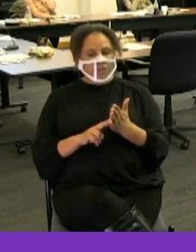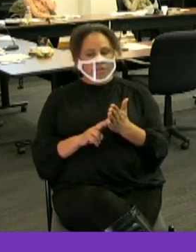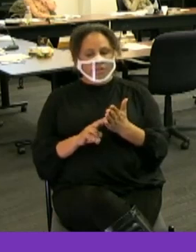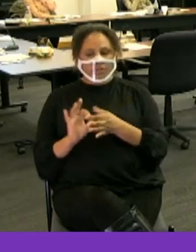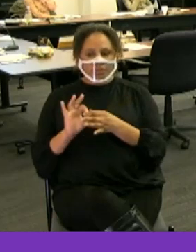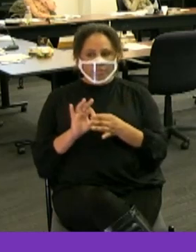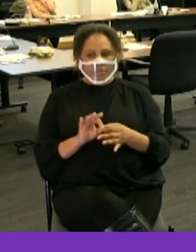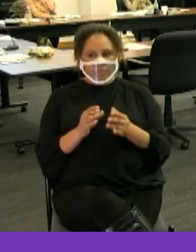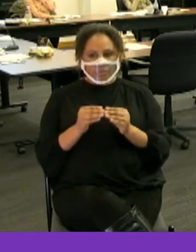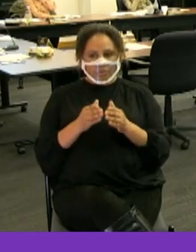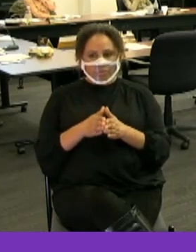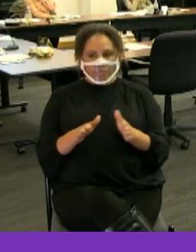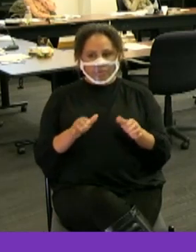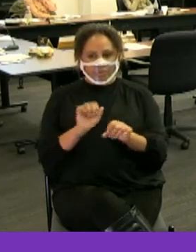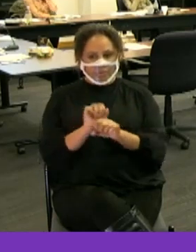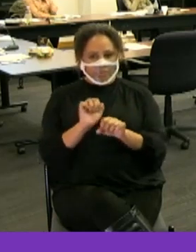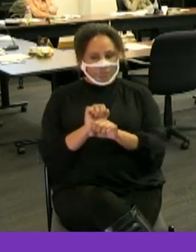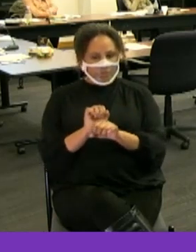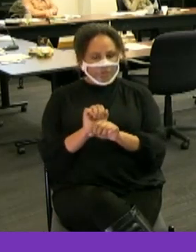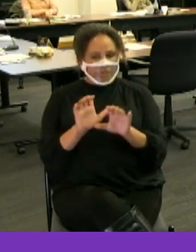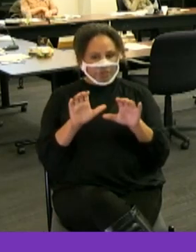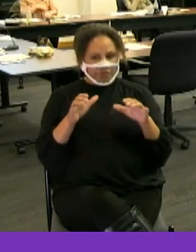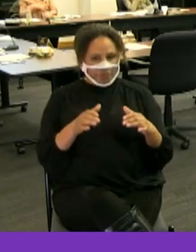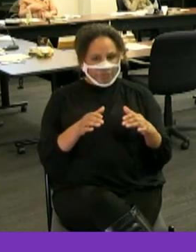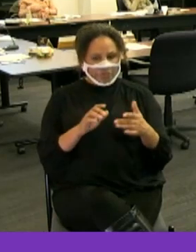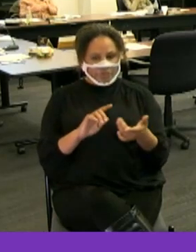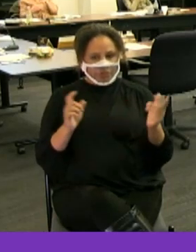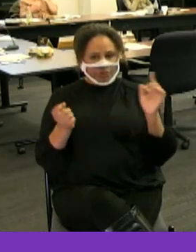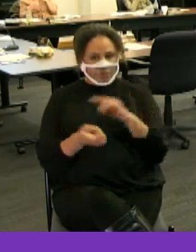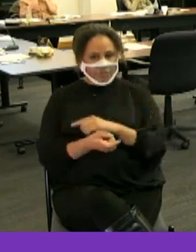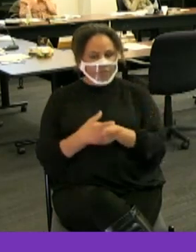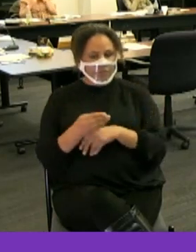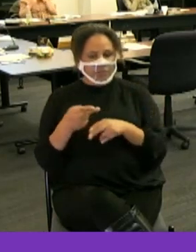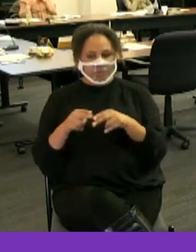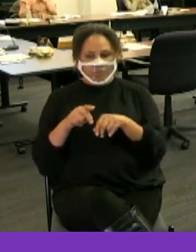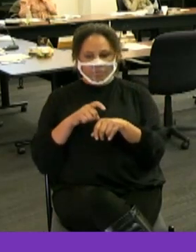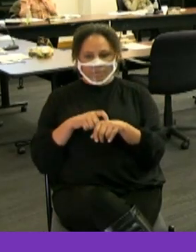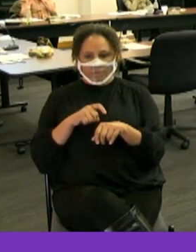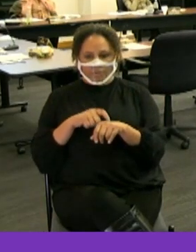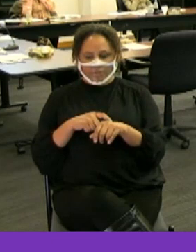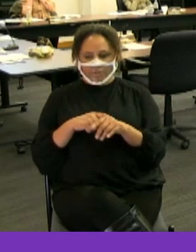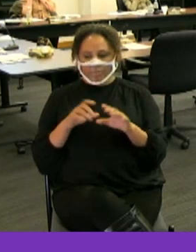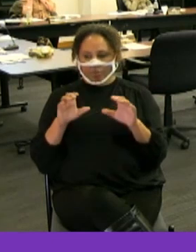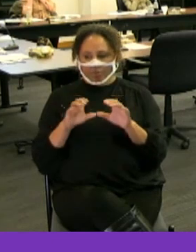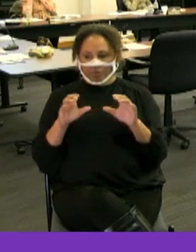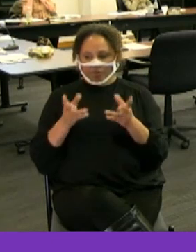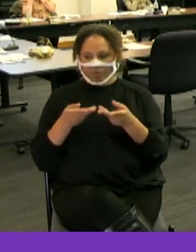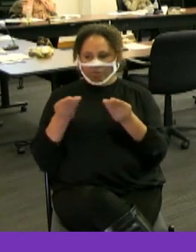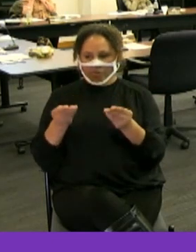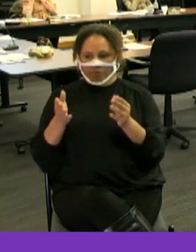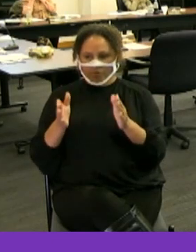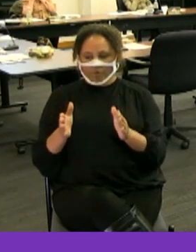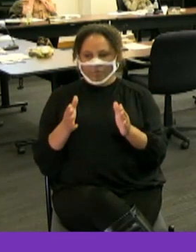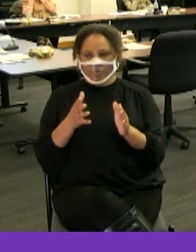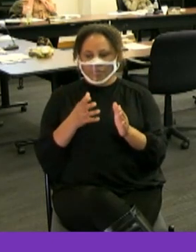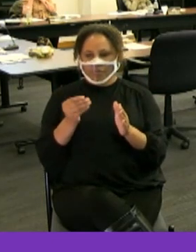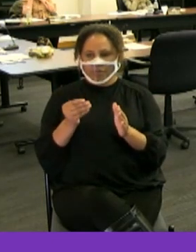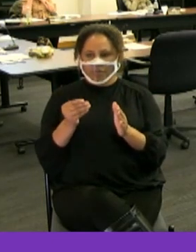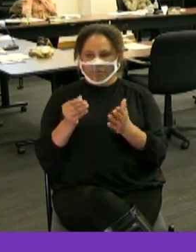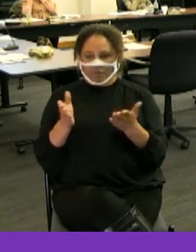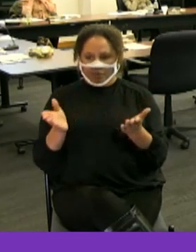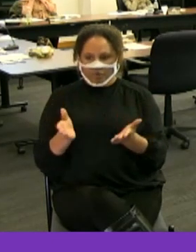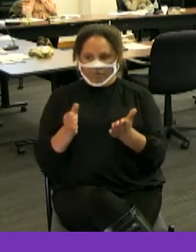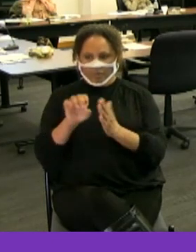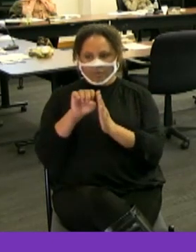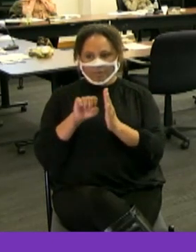community colleges leaders to partner with the emergency ecosystem of short-term credential providers and join state